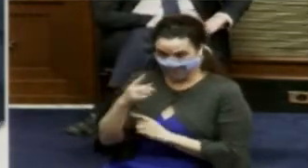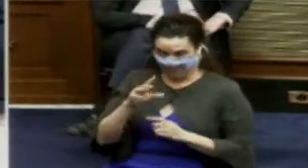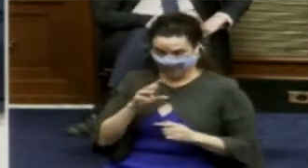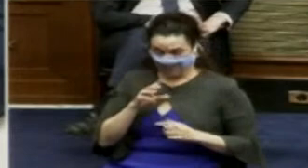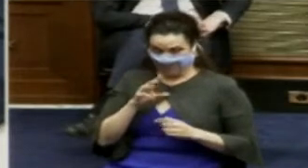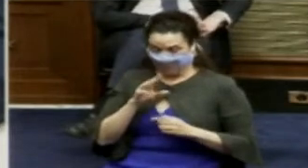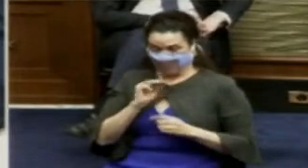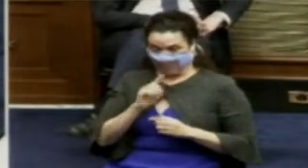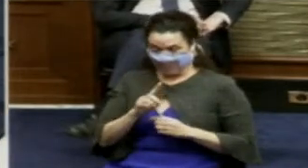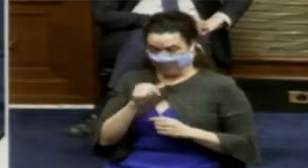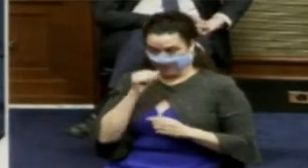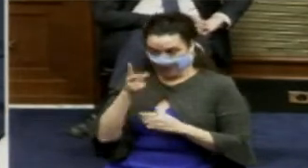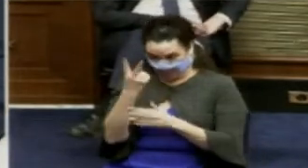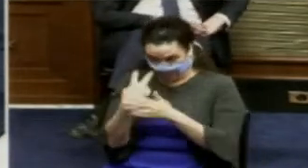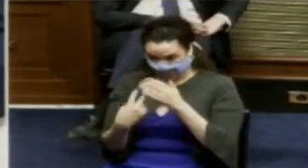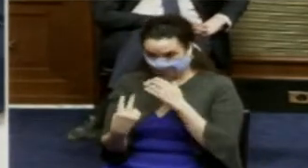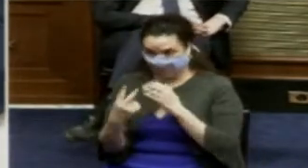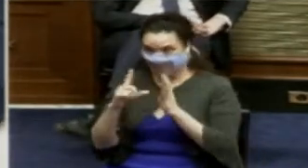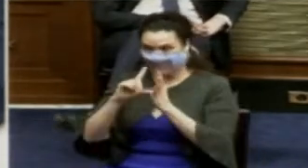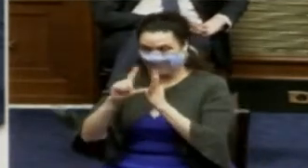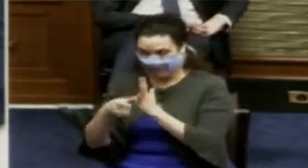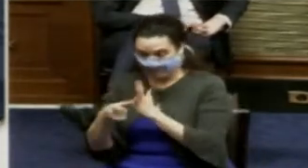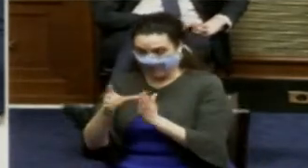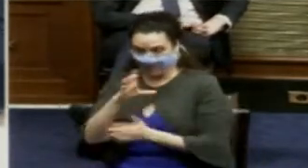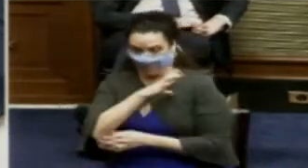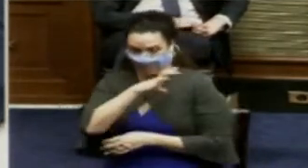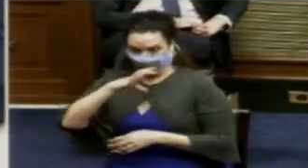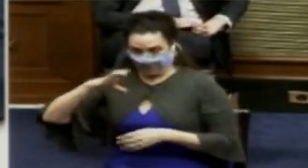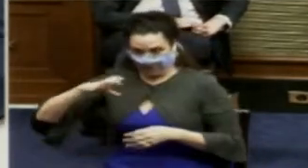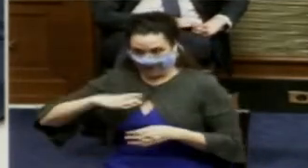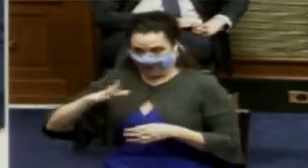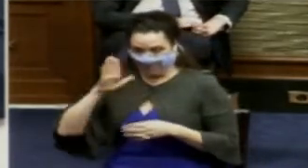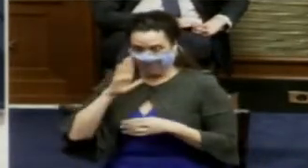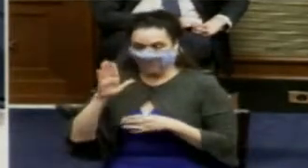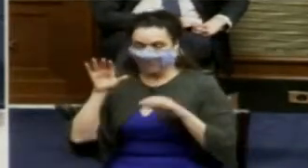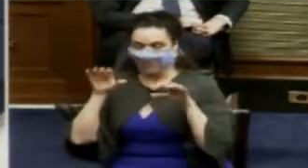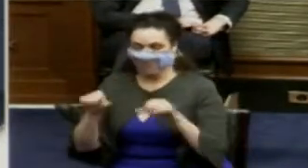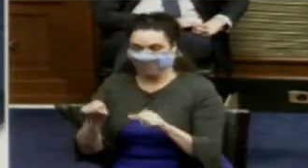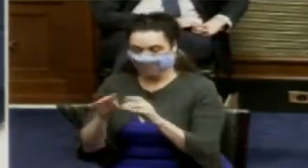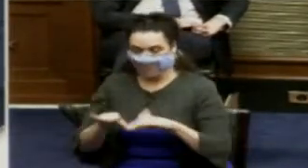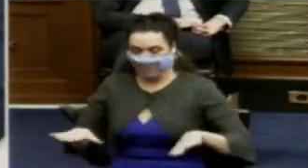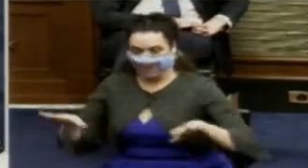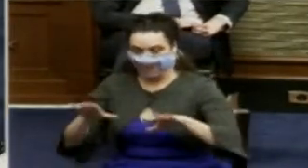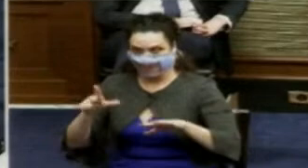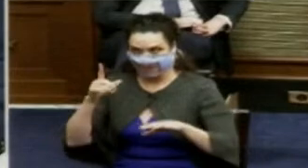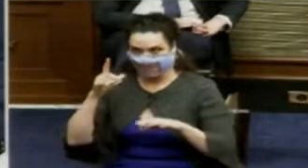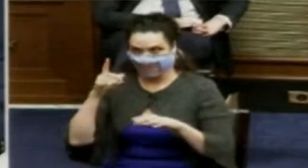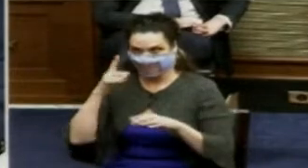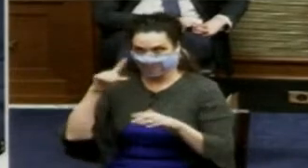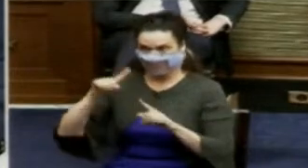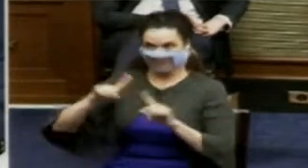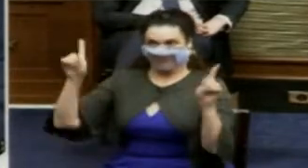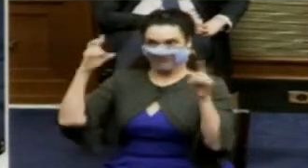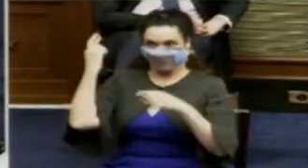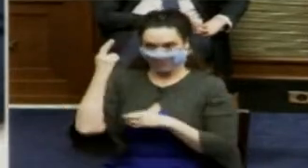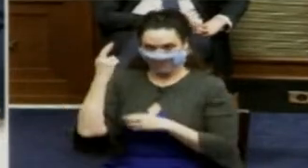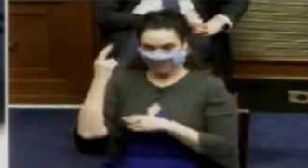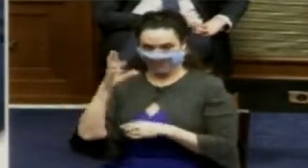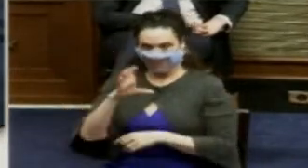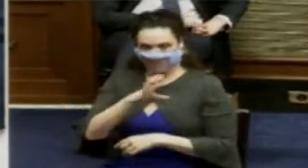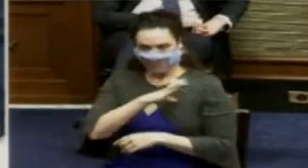could have immediately turned around and used the land for a different purpose or created a new state. And so what Congress could